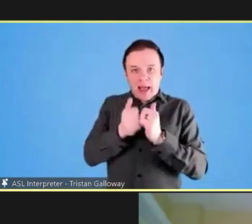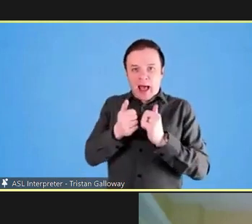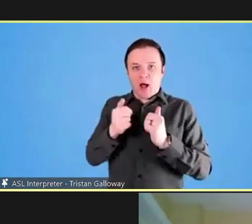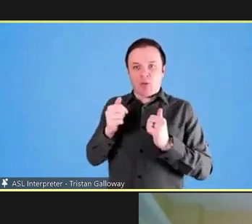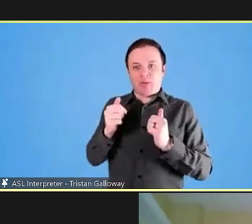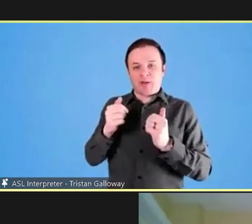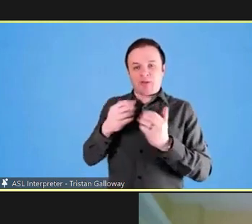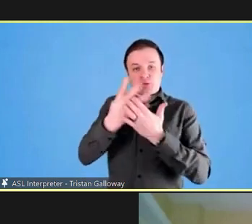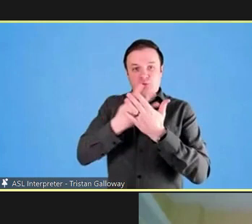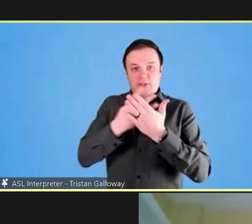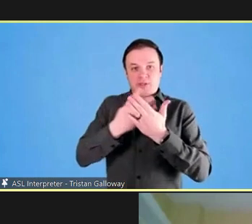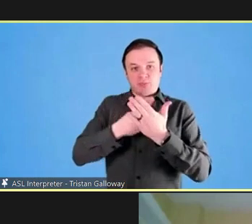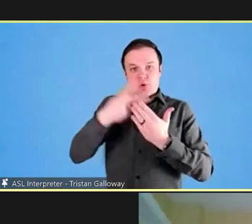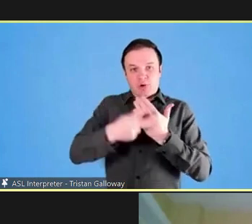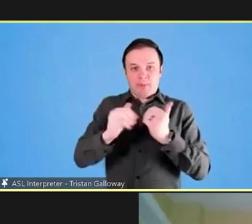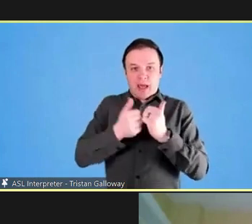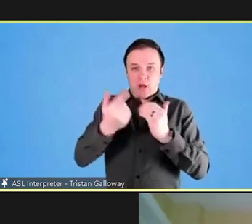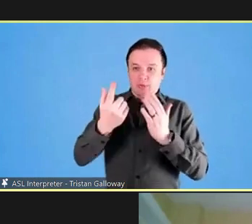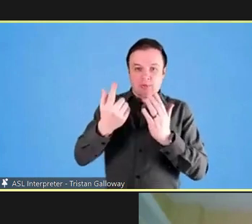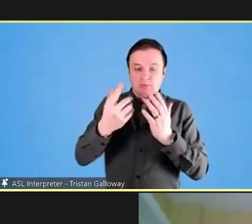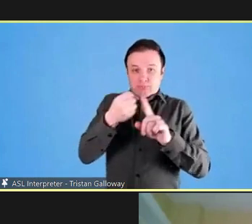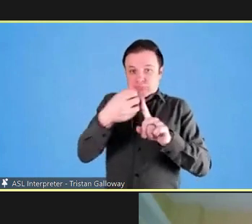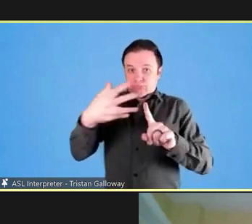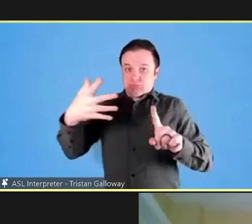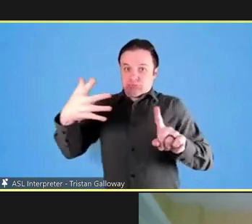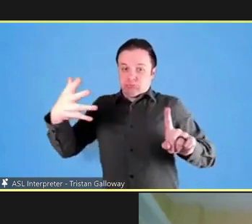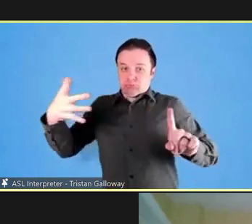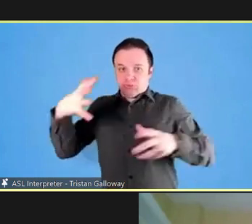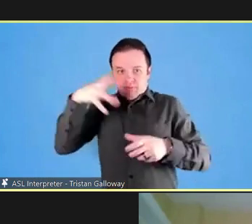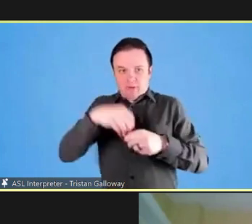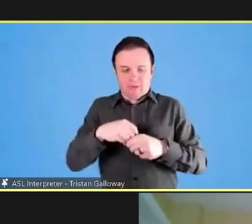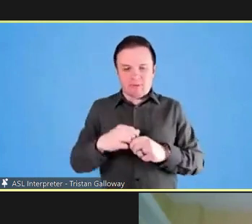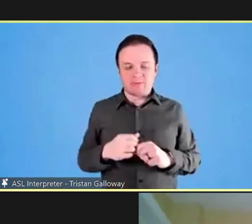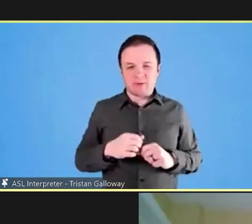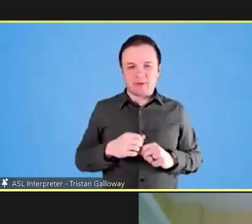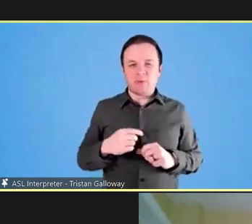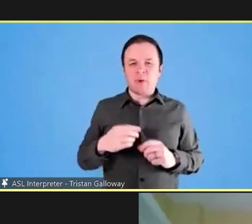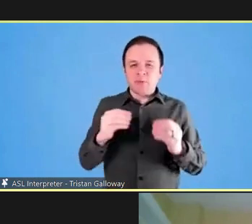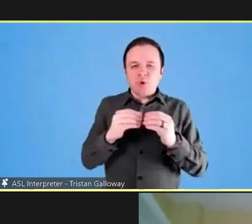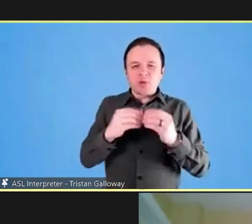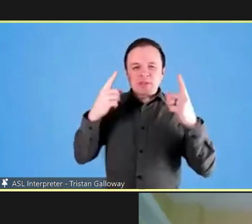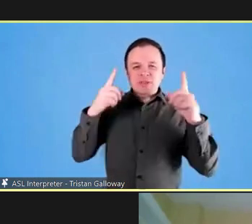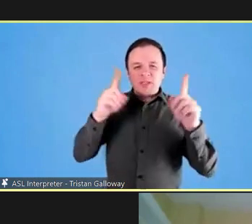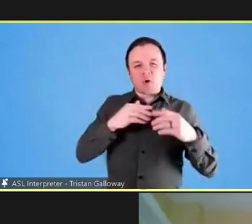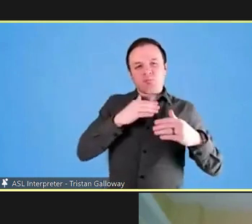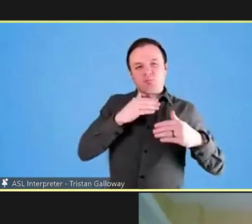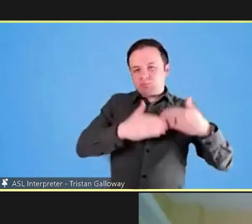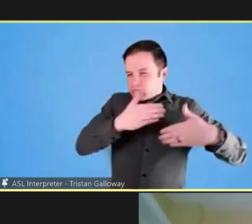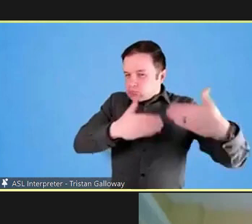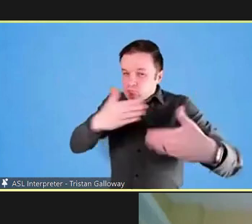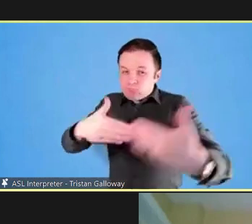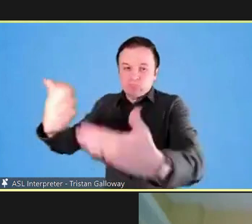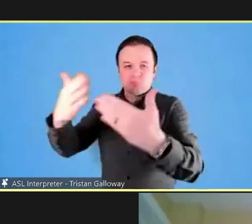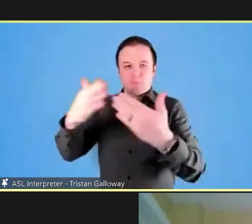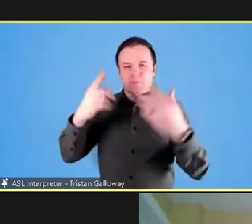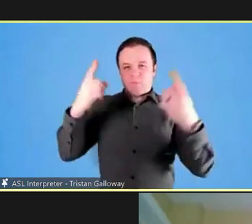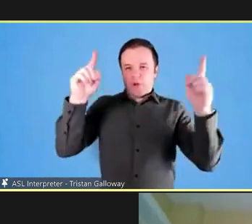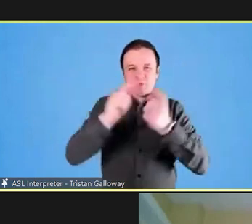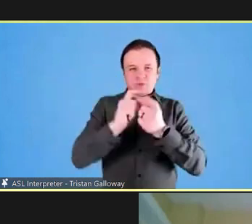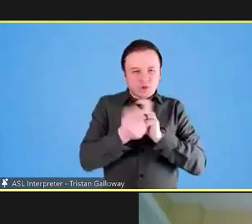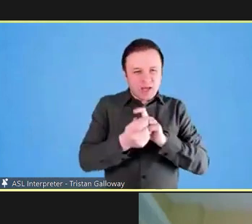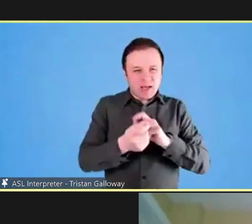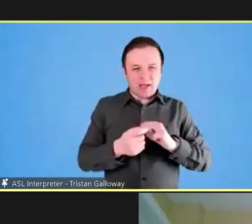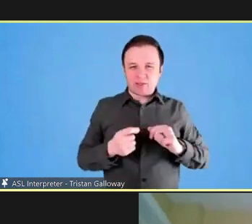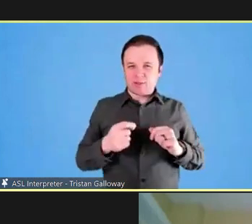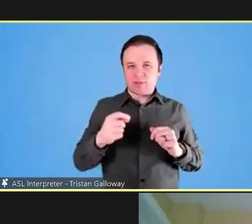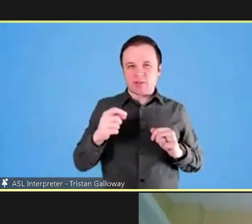program is. And we have had more successful momentum of accomplishing change in our